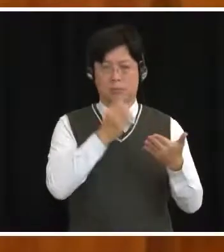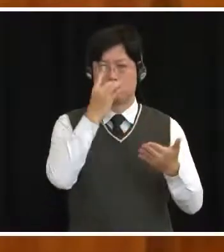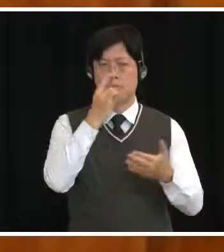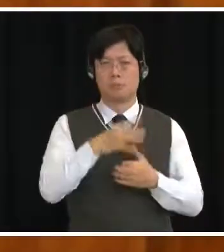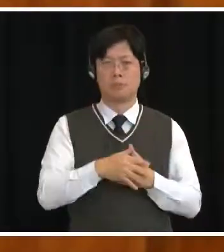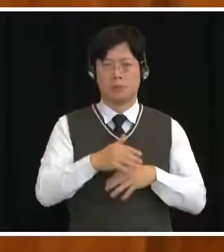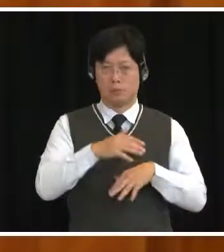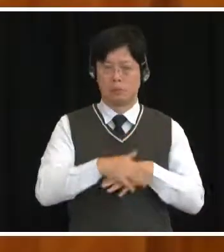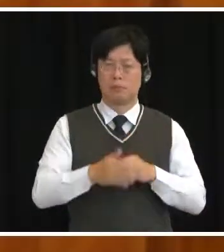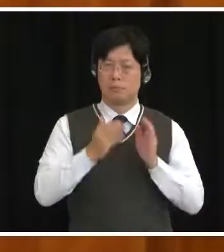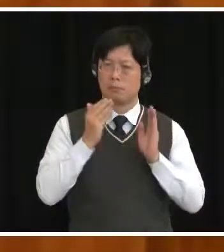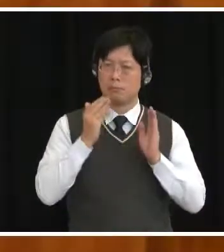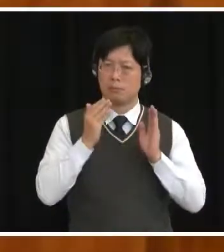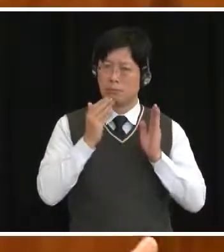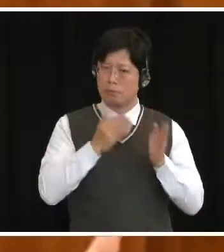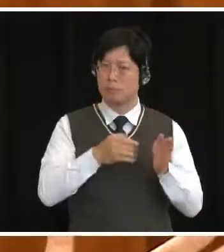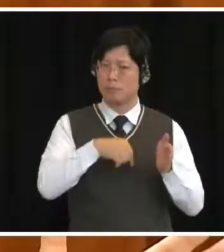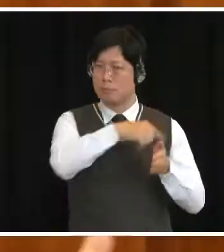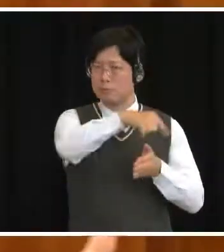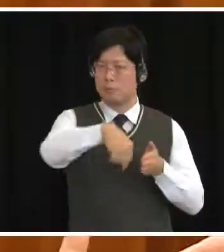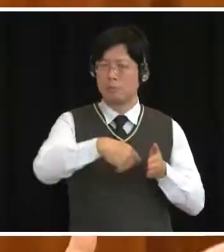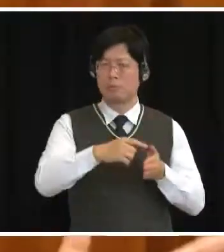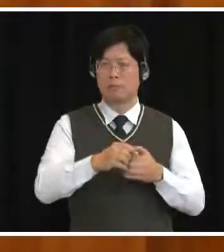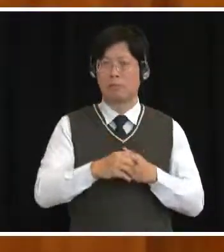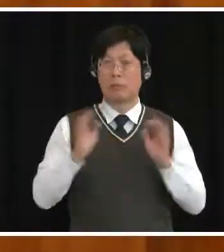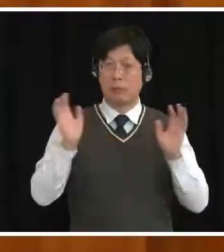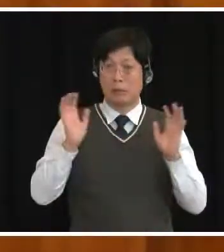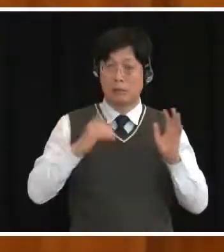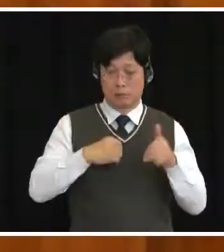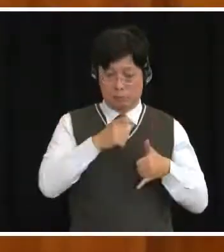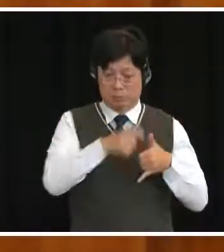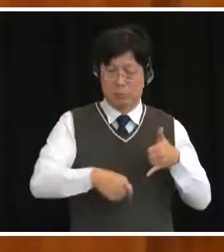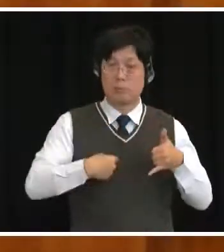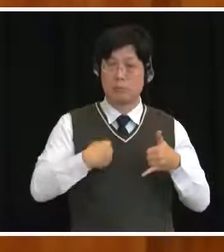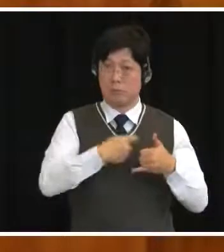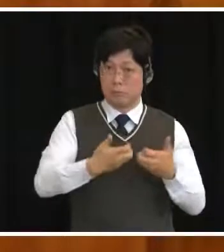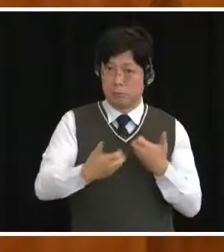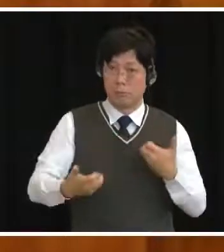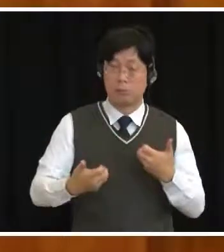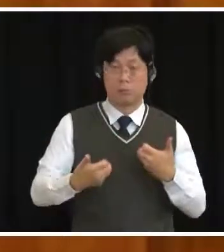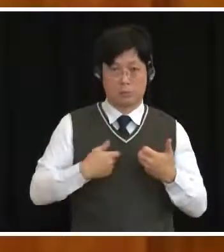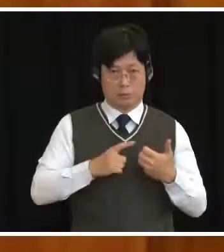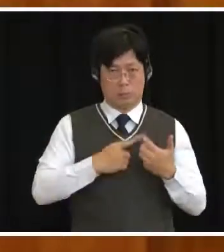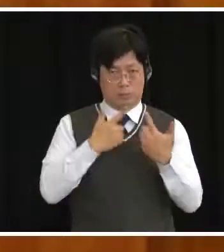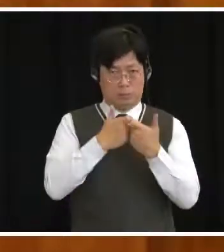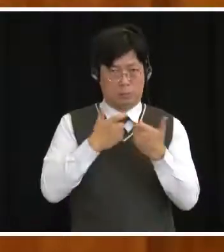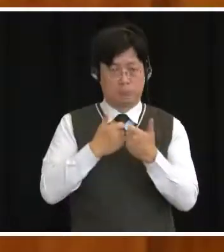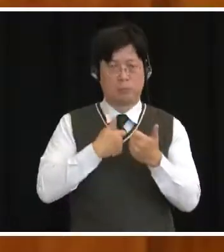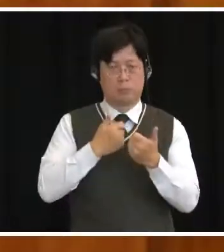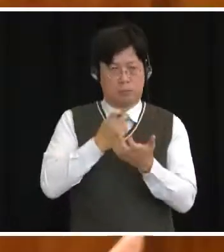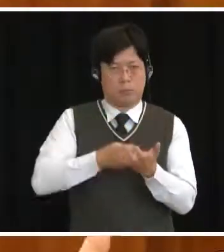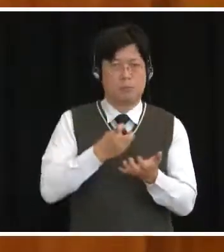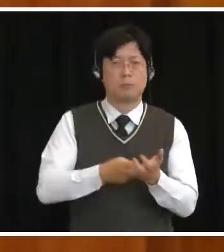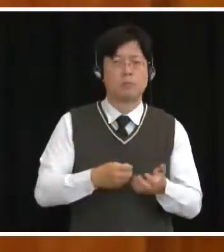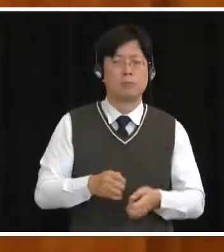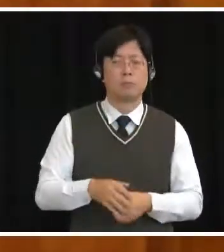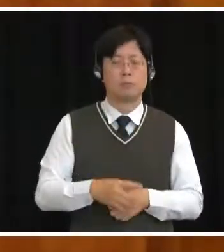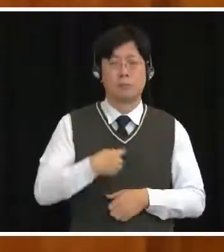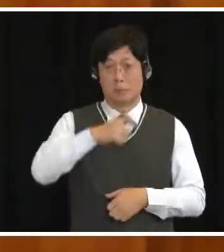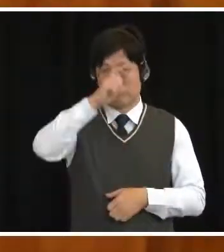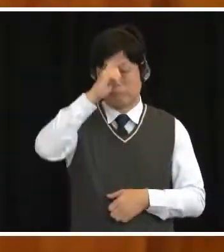very careful by not disclosing their identity. And we will deal with